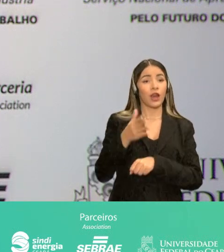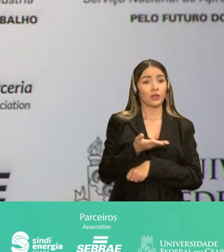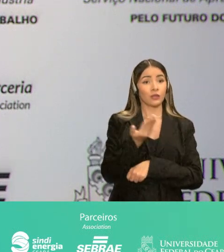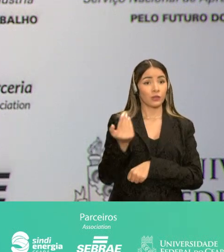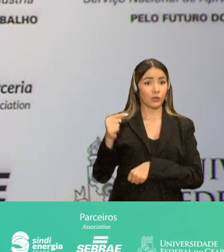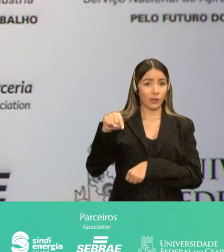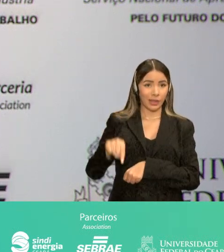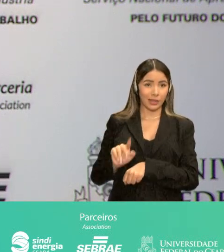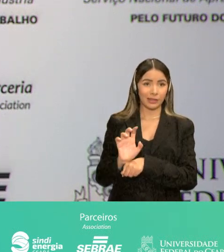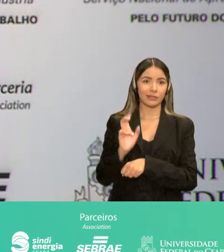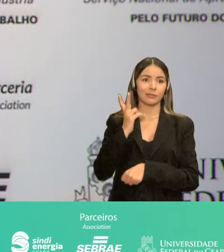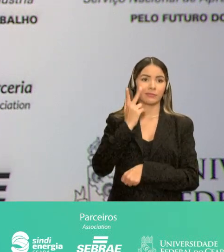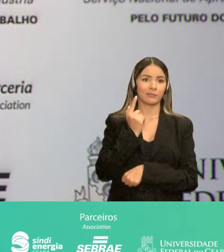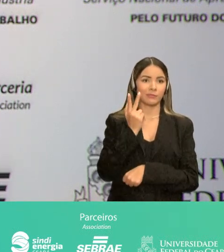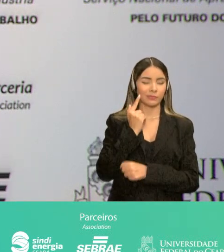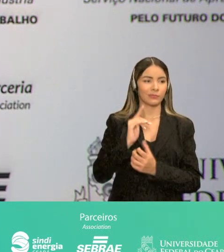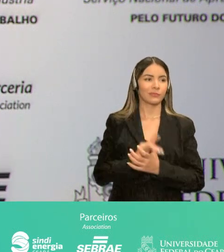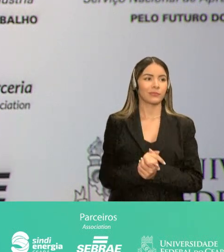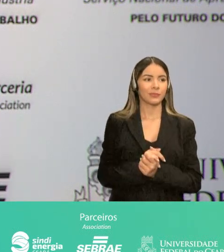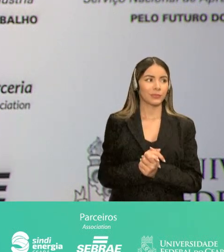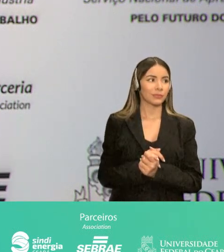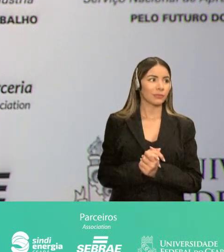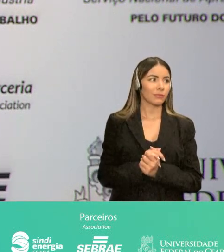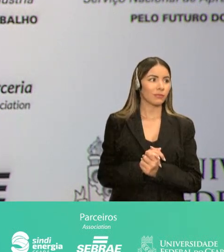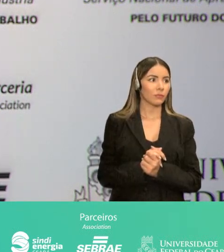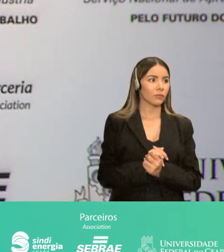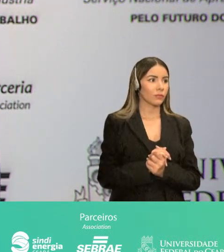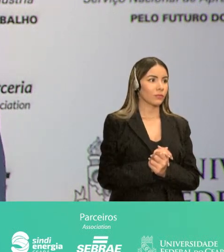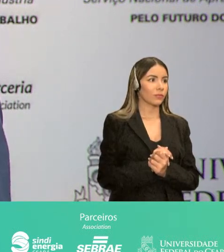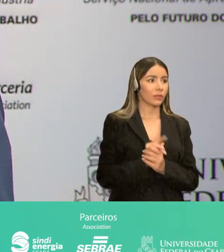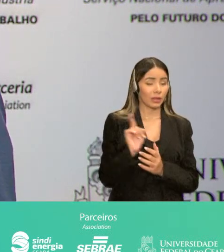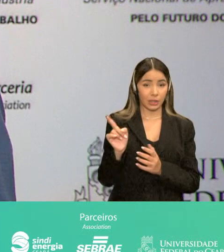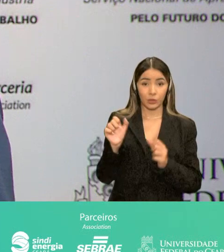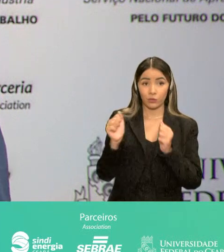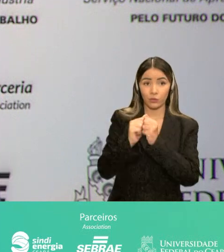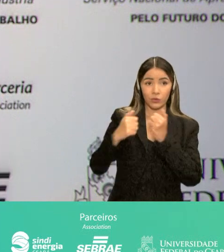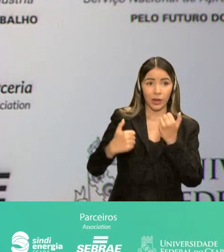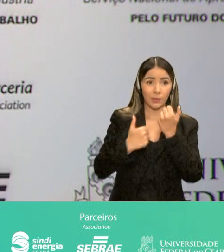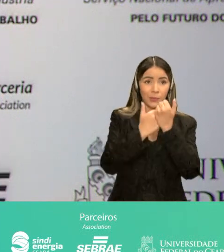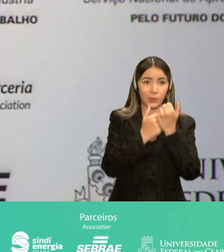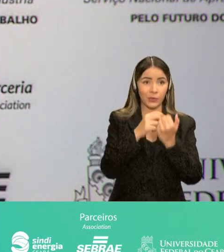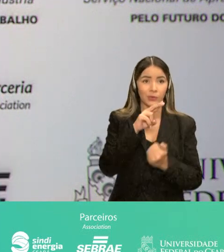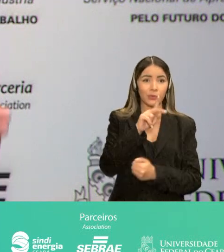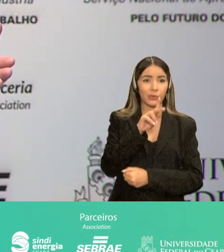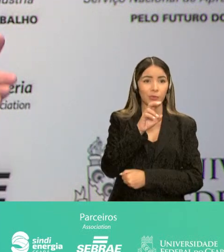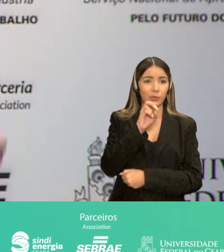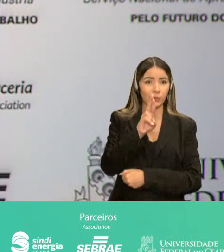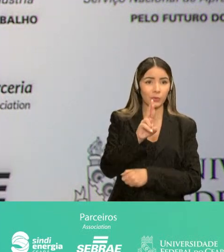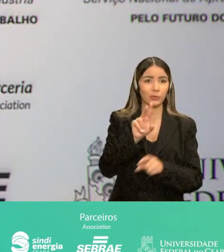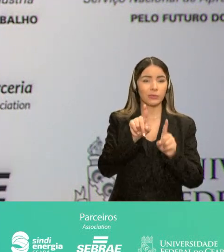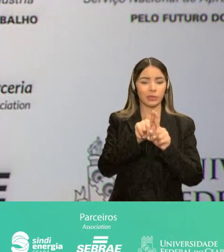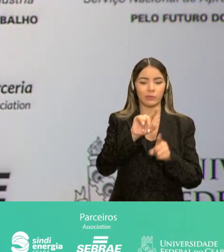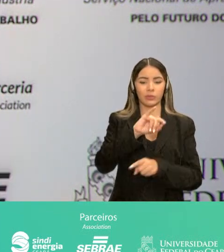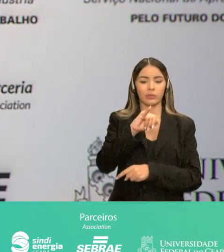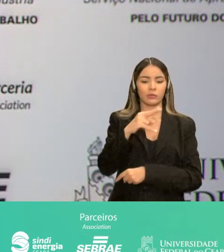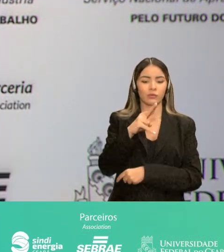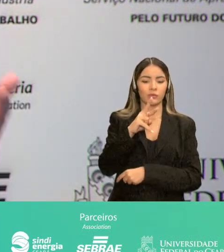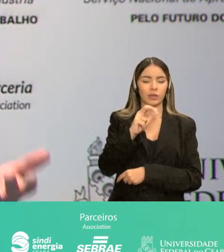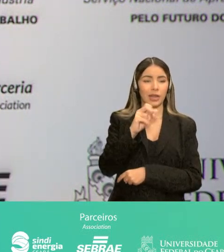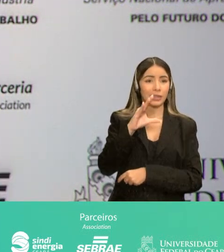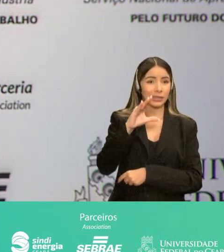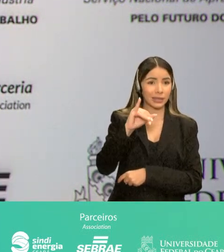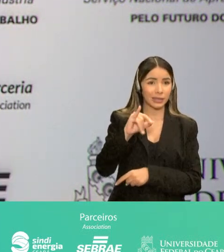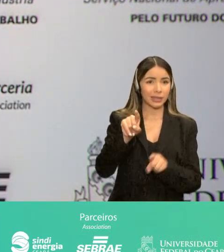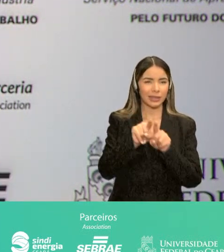Júlio, Mr. Maya com Jr., aprovação, com apoio do and Hugo, with do we've Segais, had the support of do Jurandir Hugo, Picanso e Dr. de todo o Jurandir